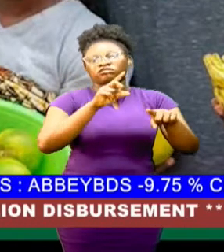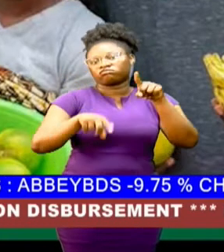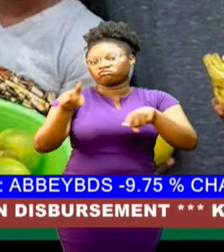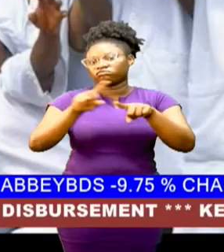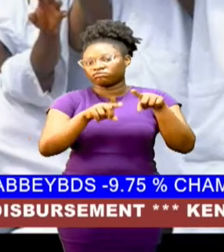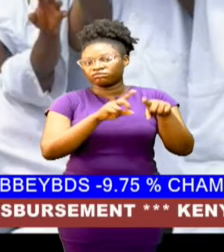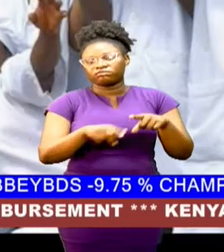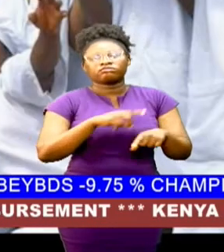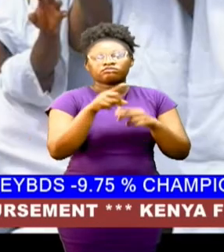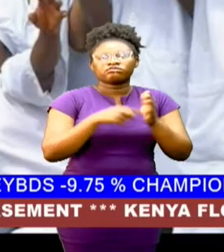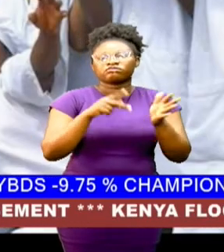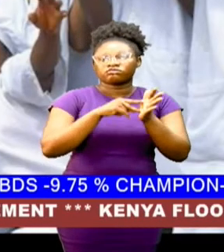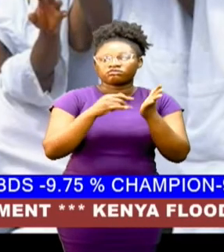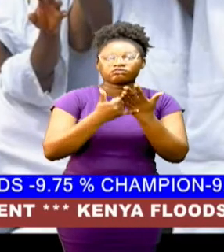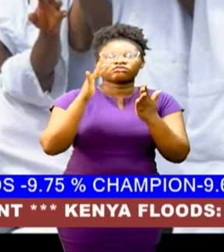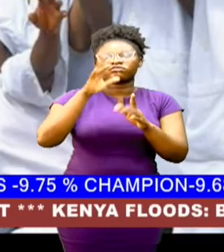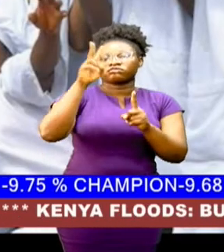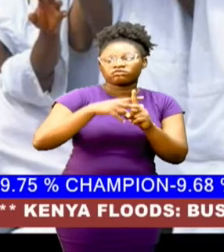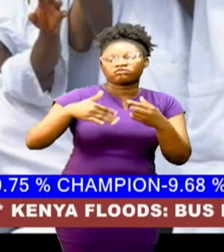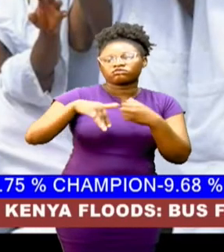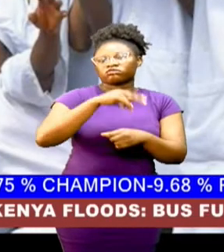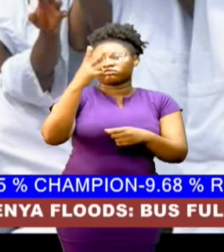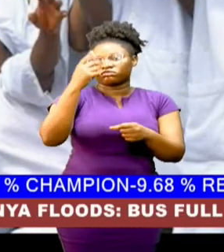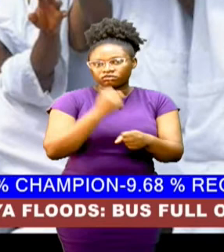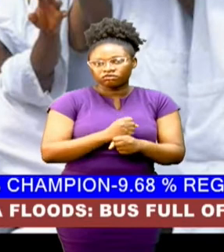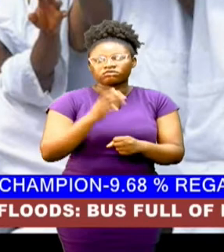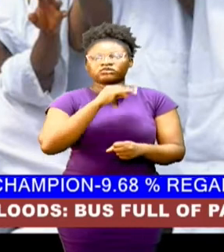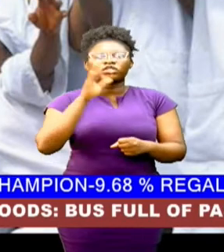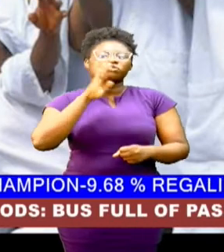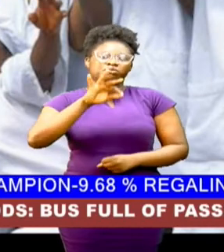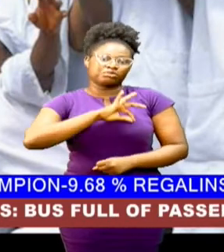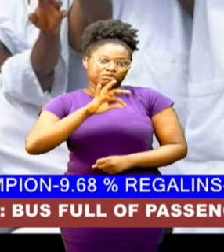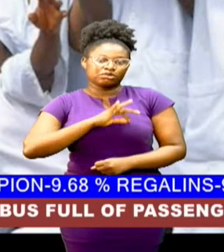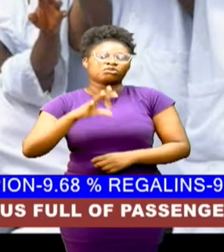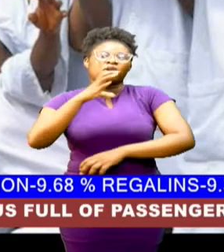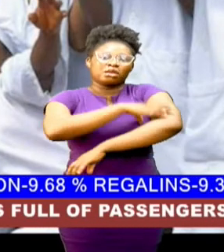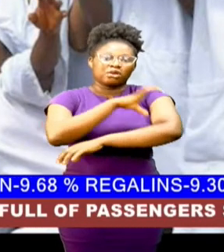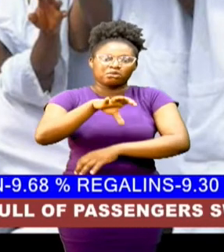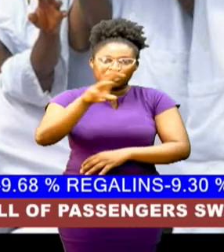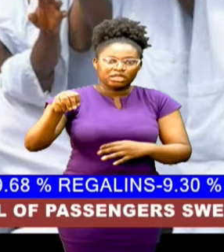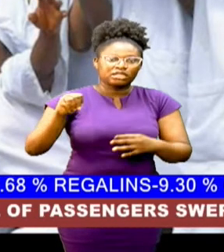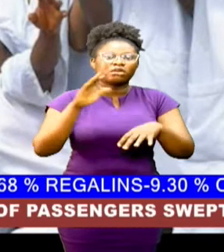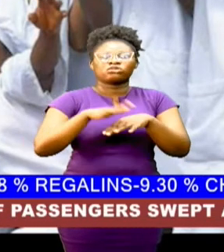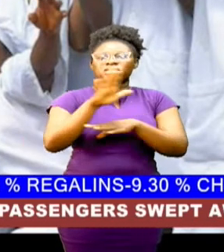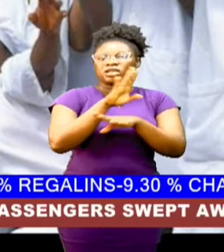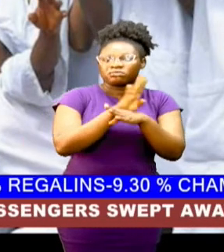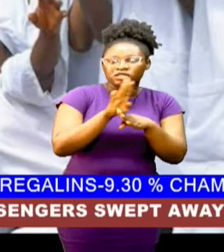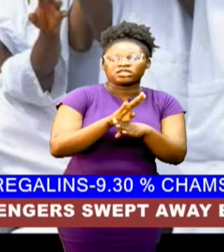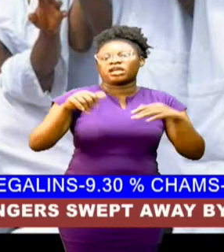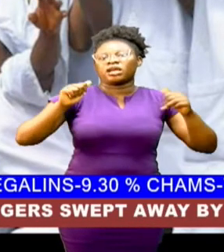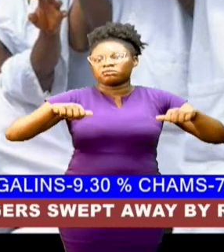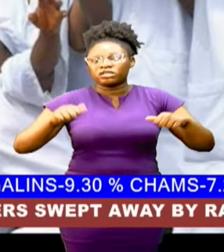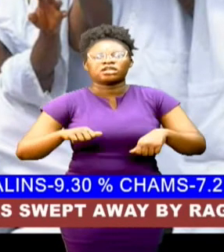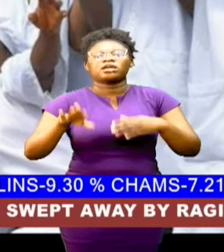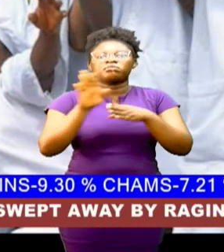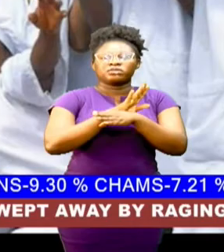The microgreen project, to be implemented over 2 years, will empower beneficiaries with entrepreneurship capabilities and business skills.